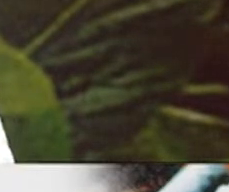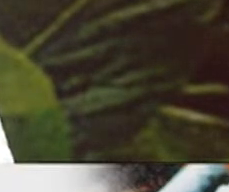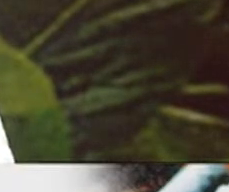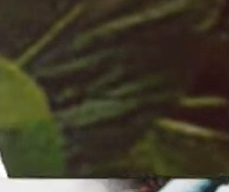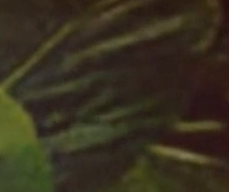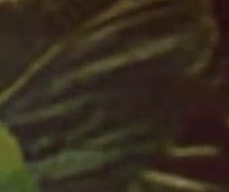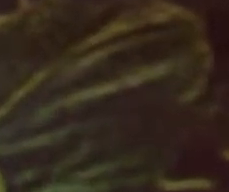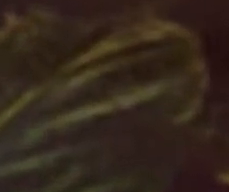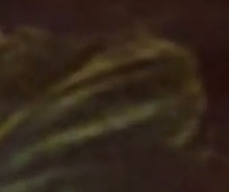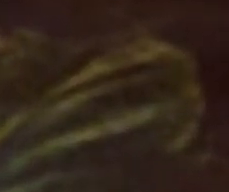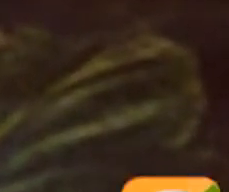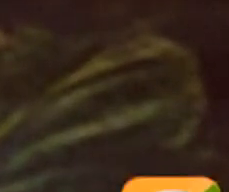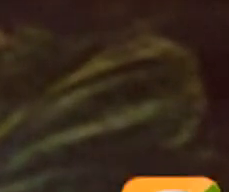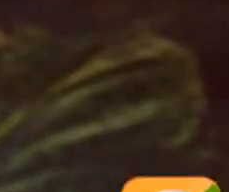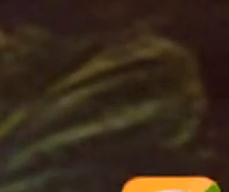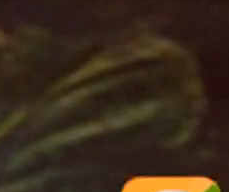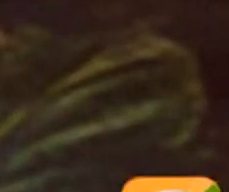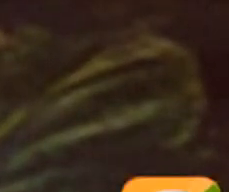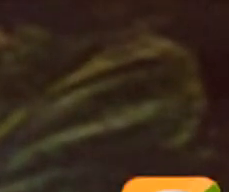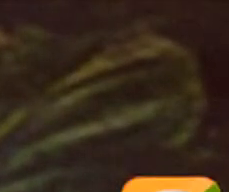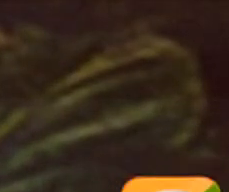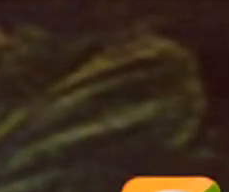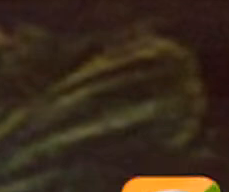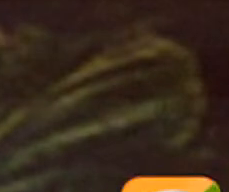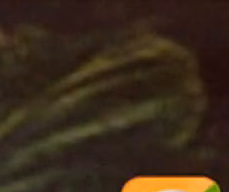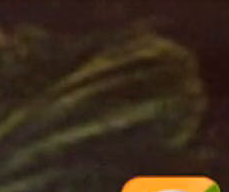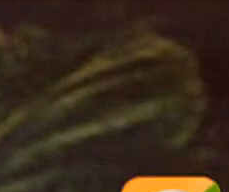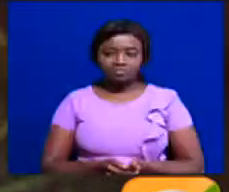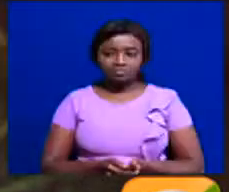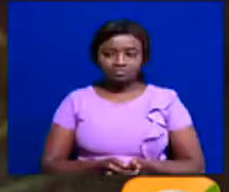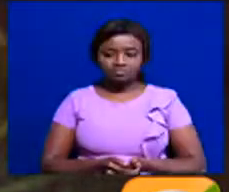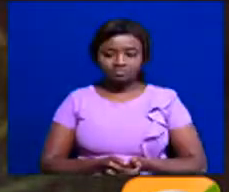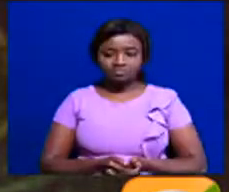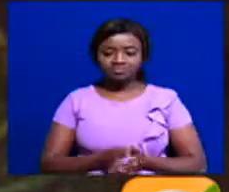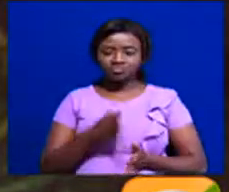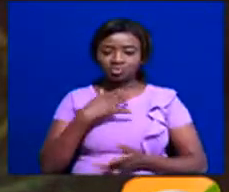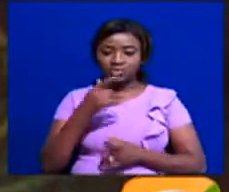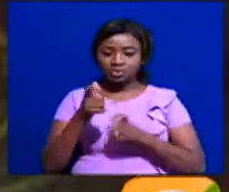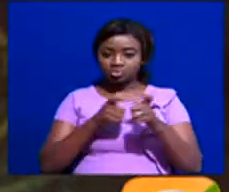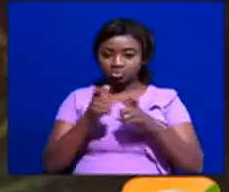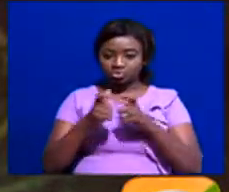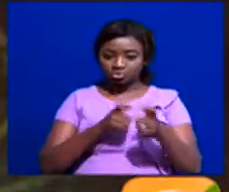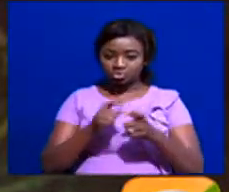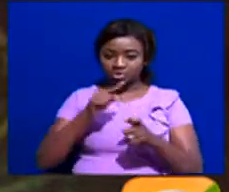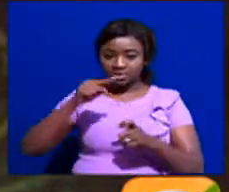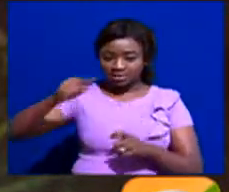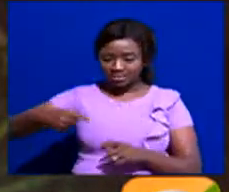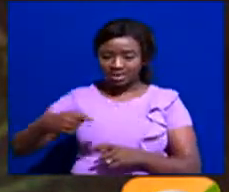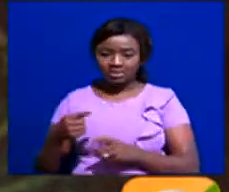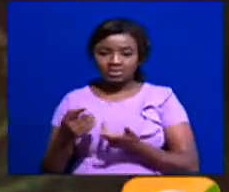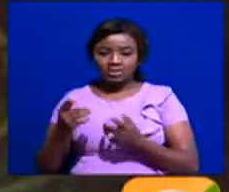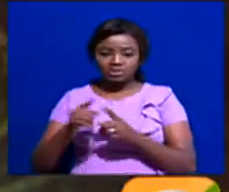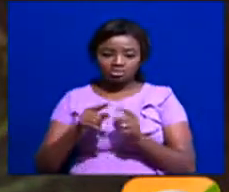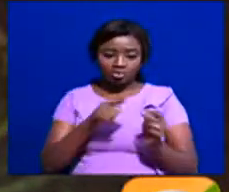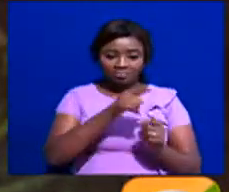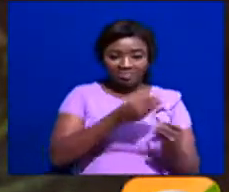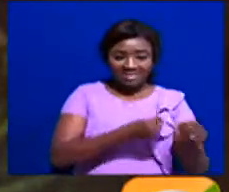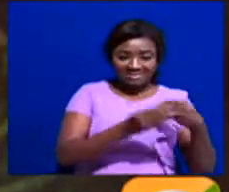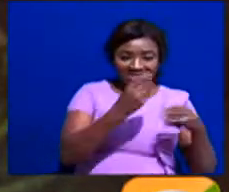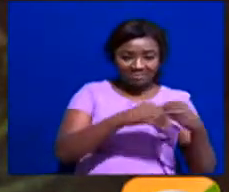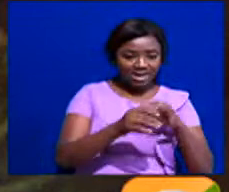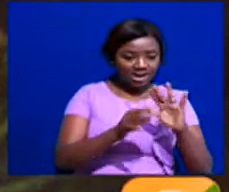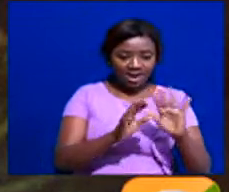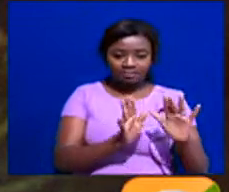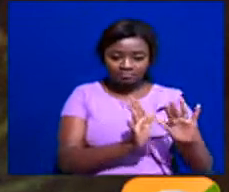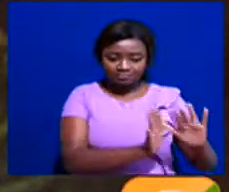reduction measures in order to decrease the demand, and also you want to prepare the supply side to not be